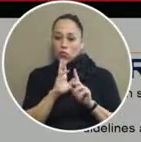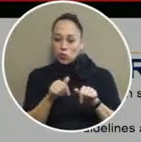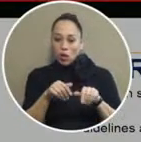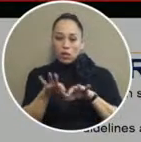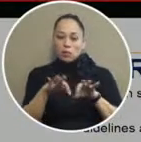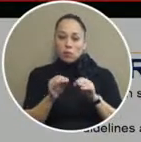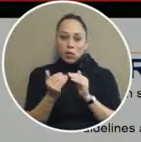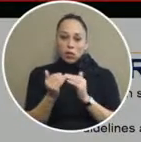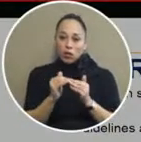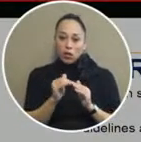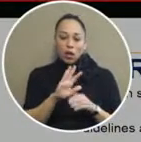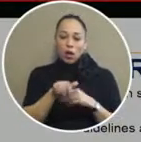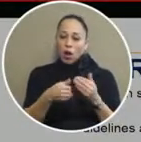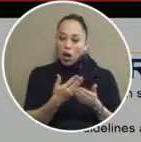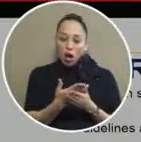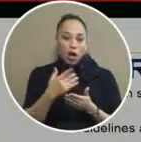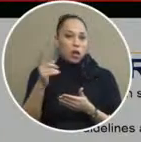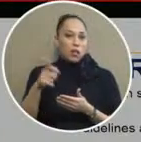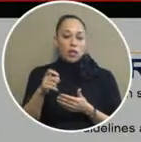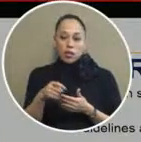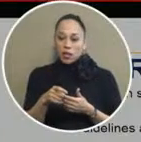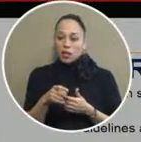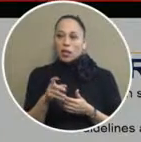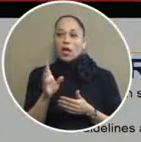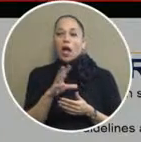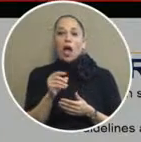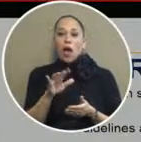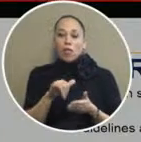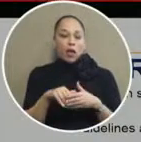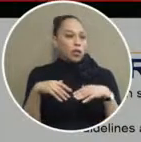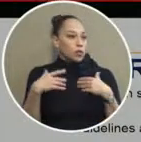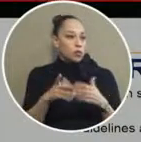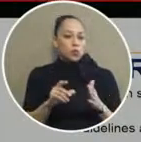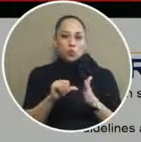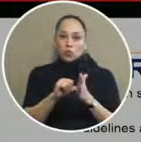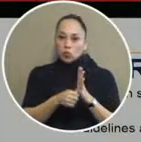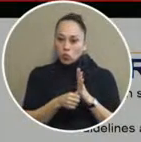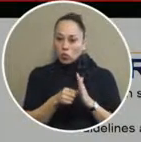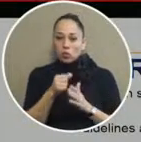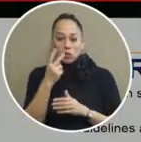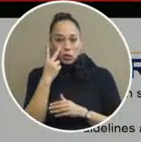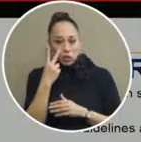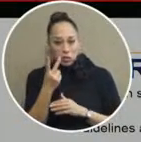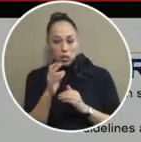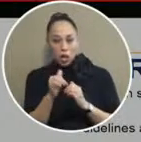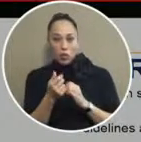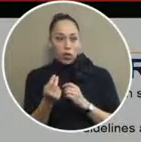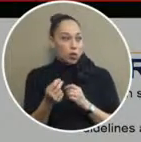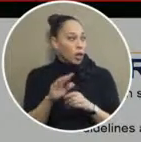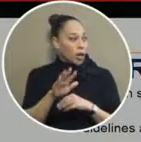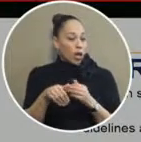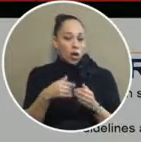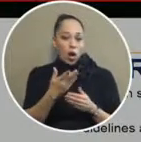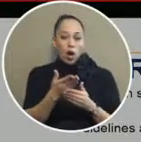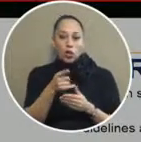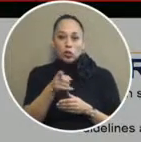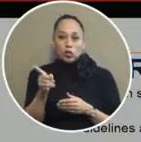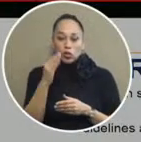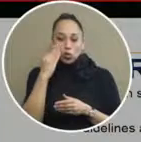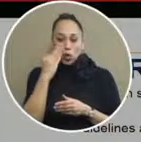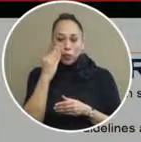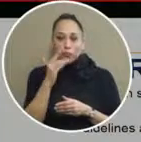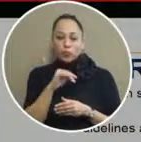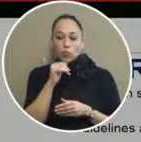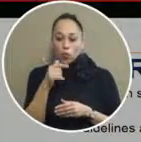but they have met all of those needs, and it's been quite remarkable to see. As you're all aware, we were not the